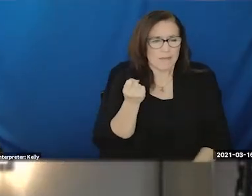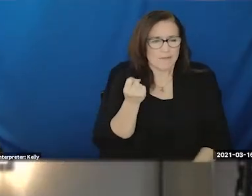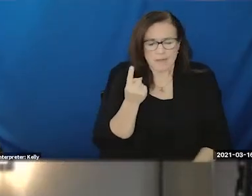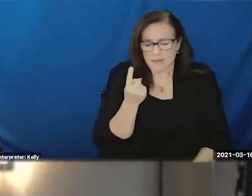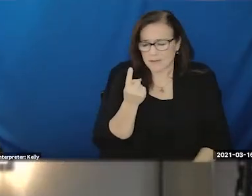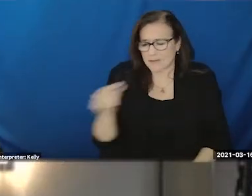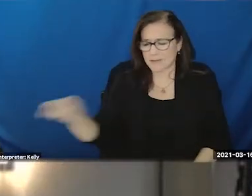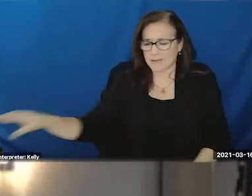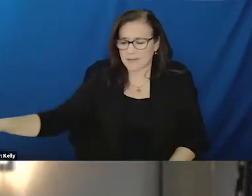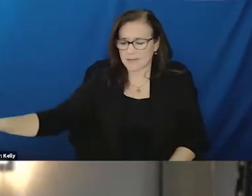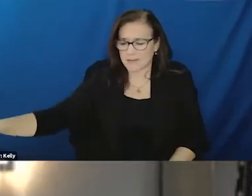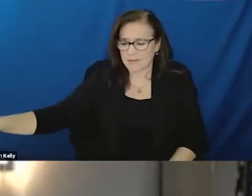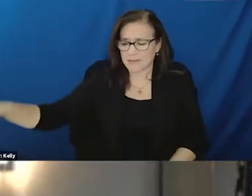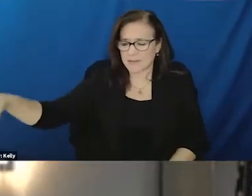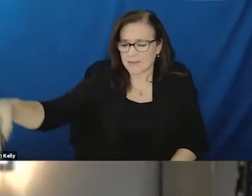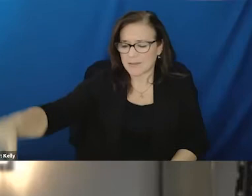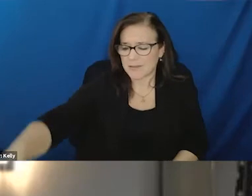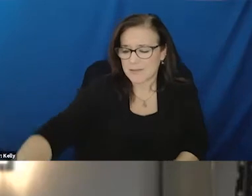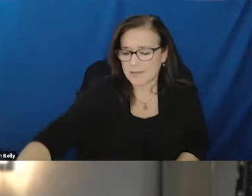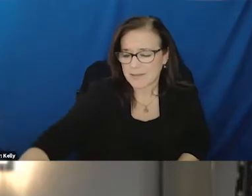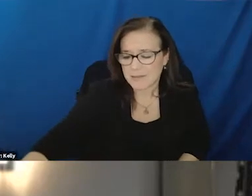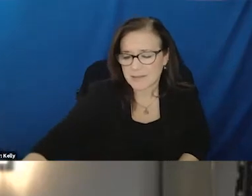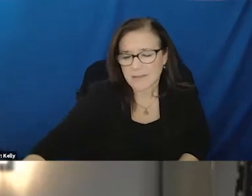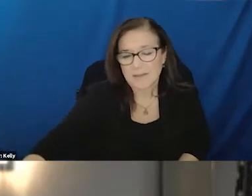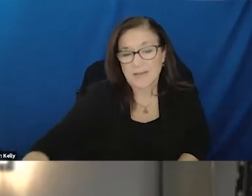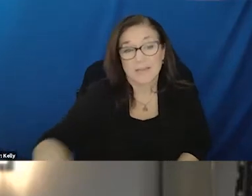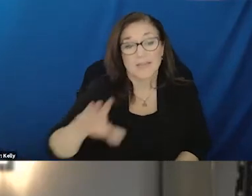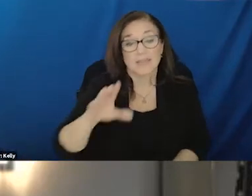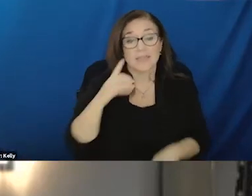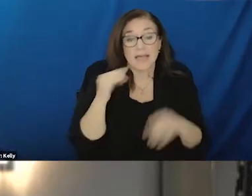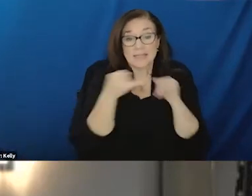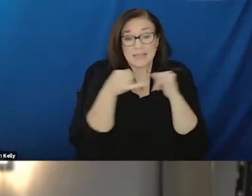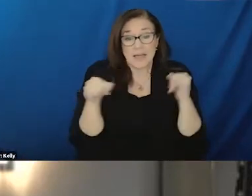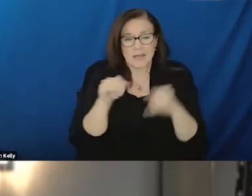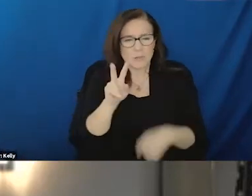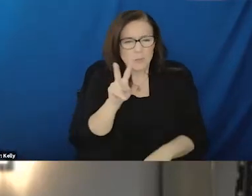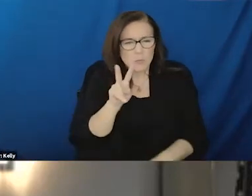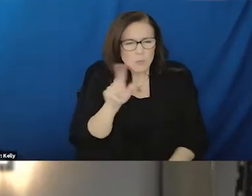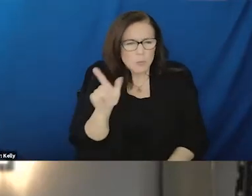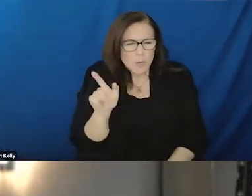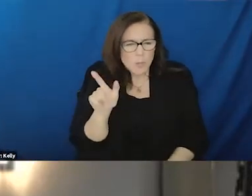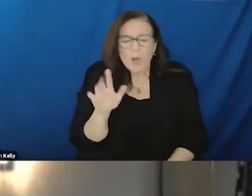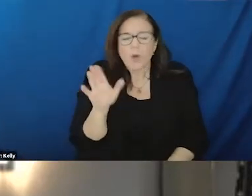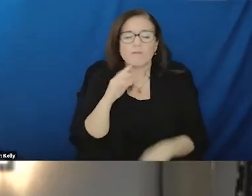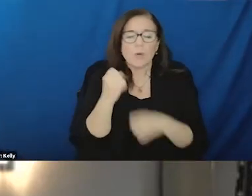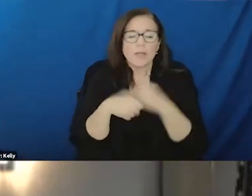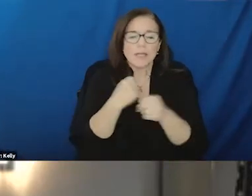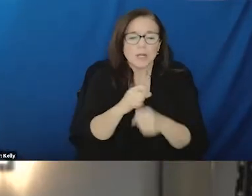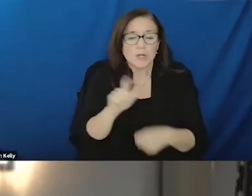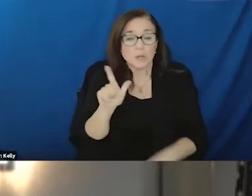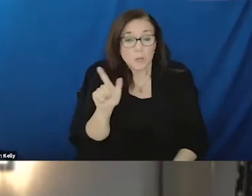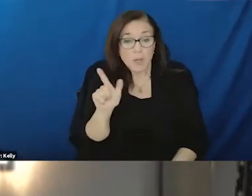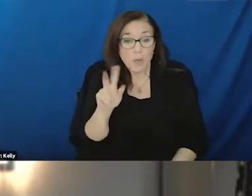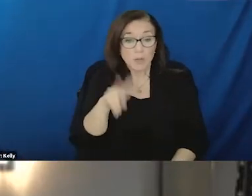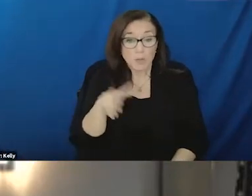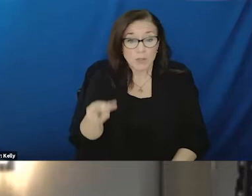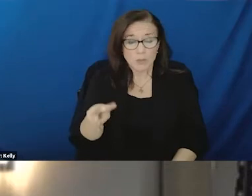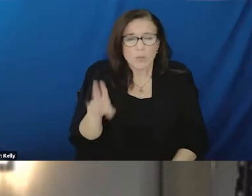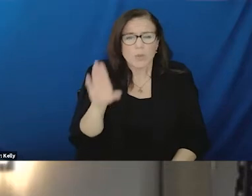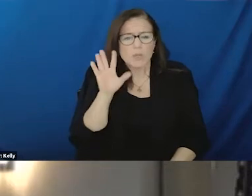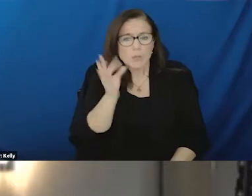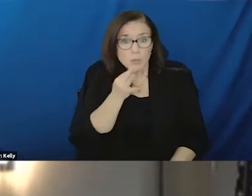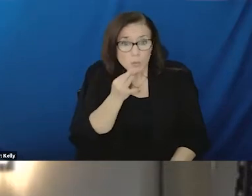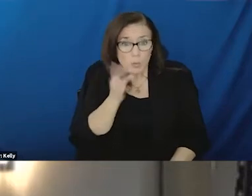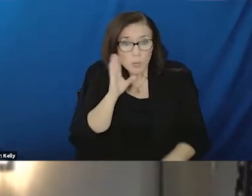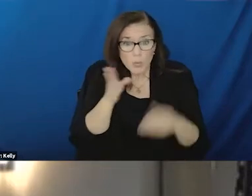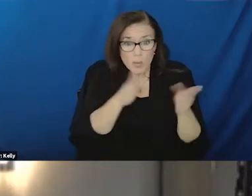21-22, the question that comes up very often is, are we going to have 5 days of school? Are we planning for